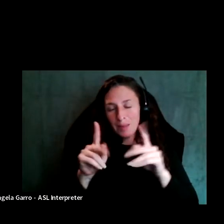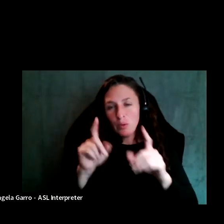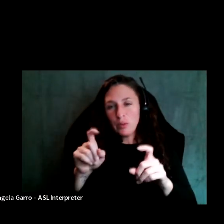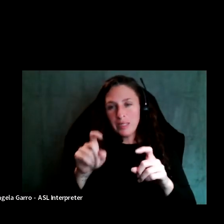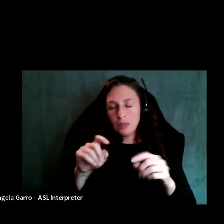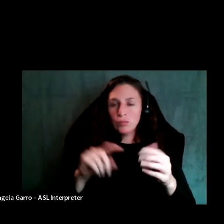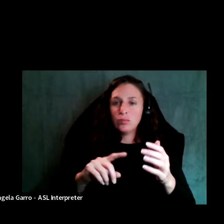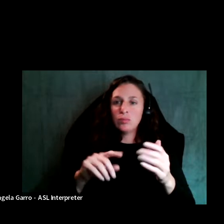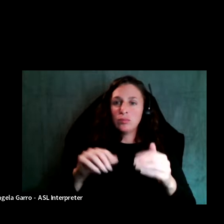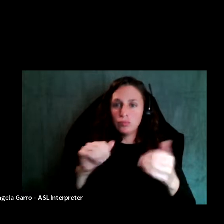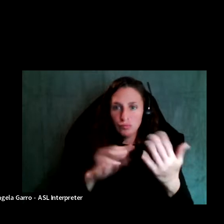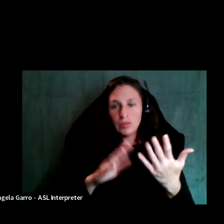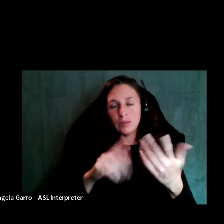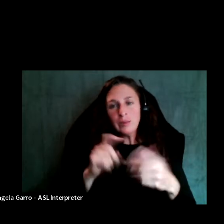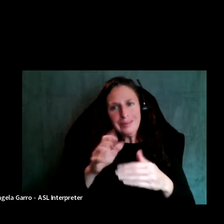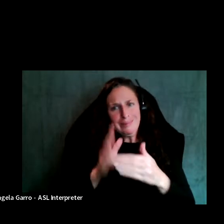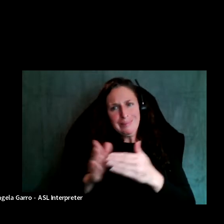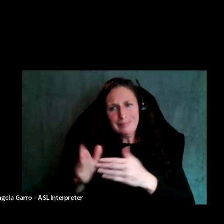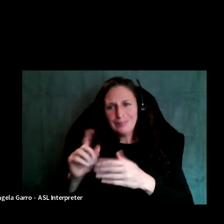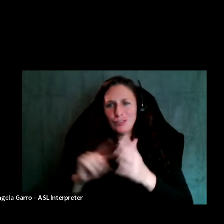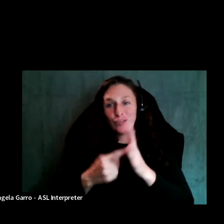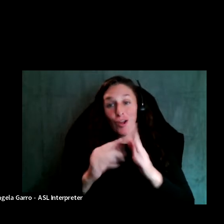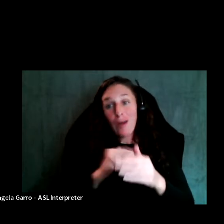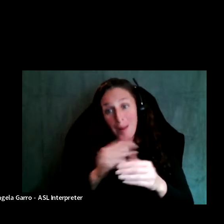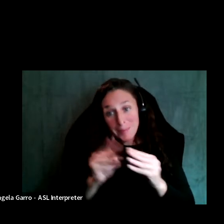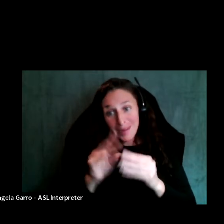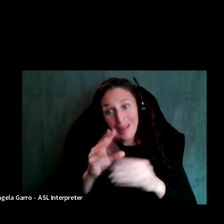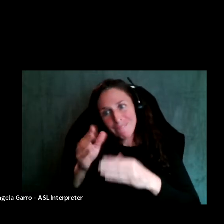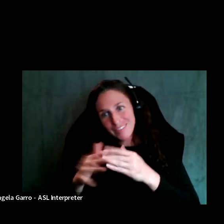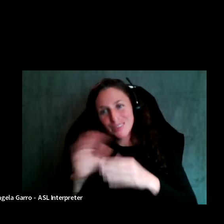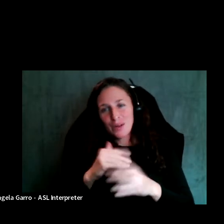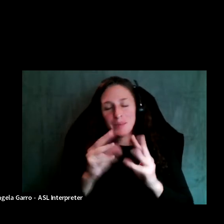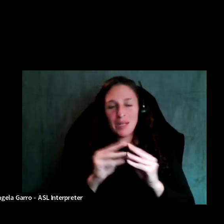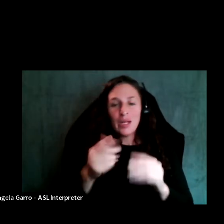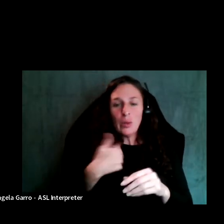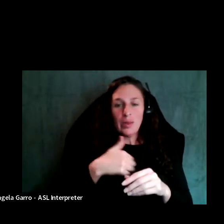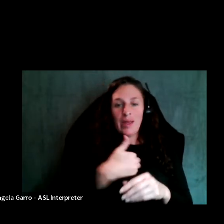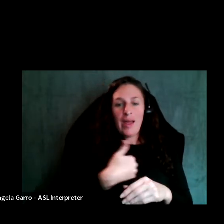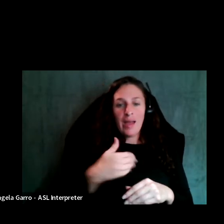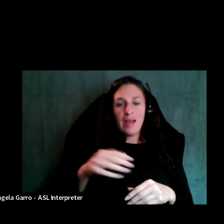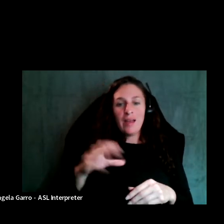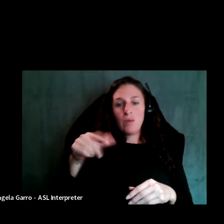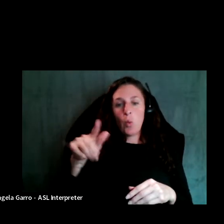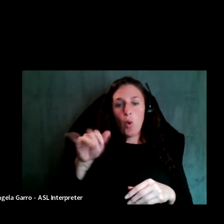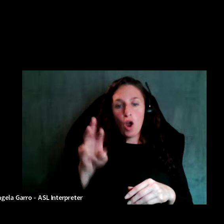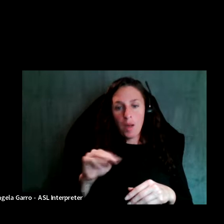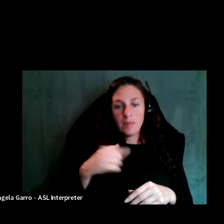meeting. So let's get going. We do have quorum, so I am going to start.